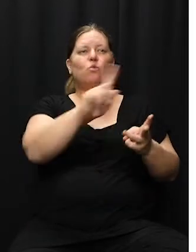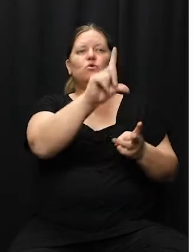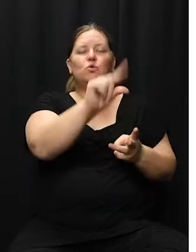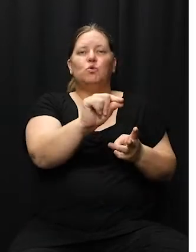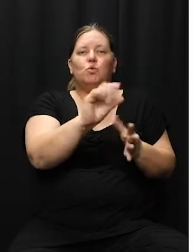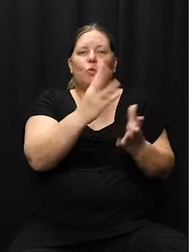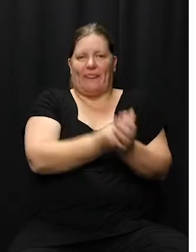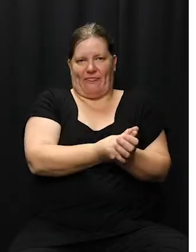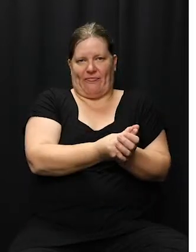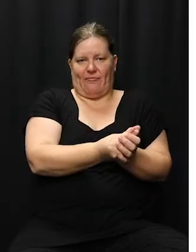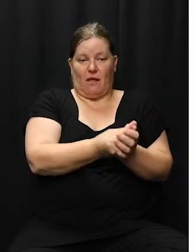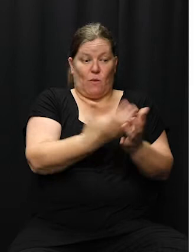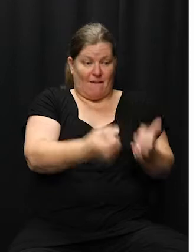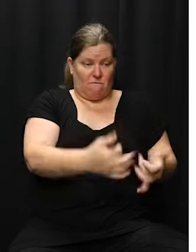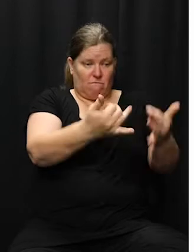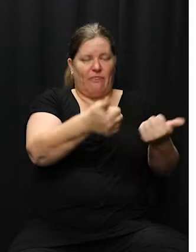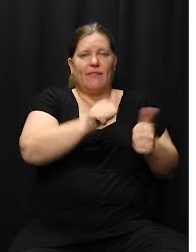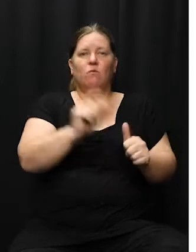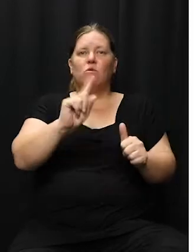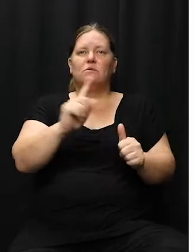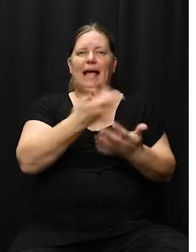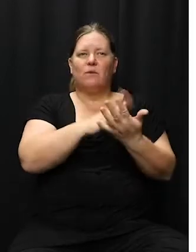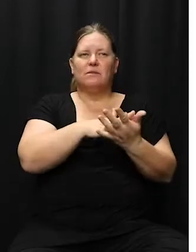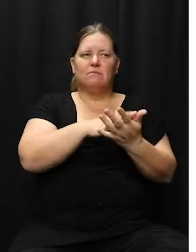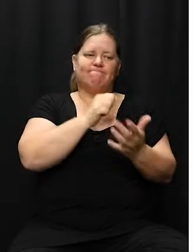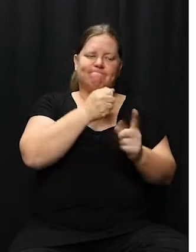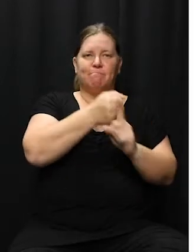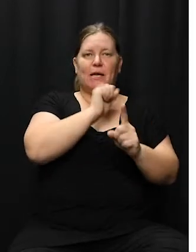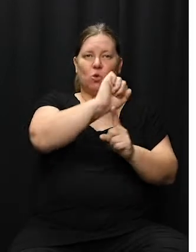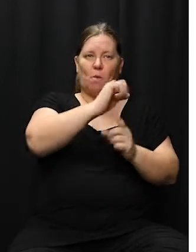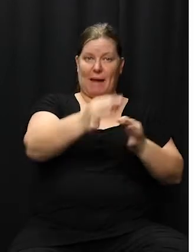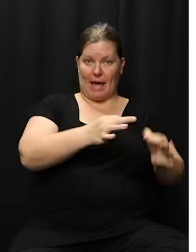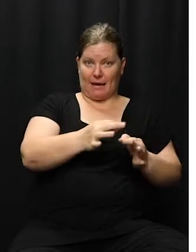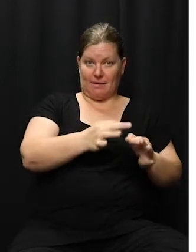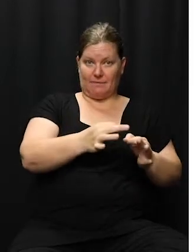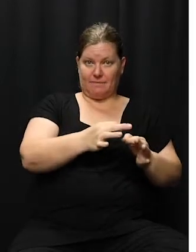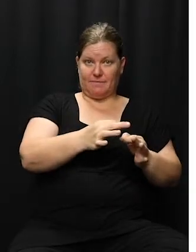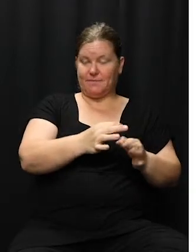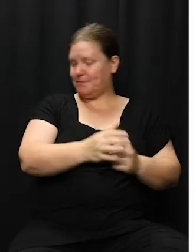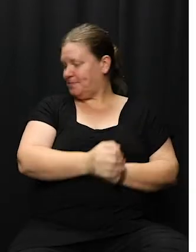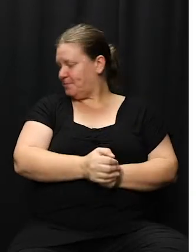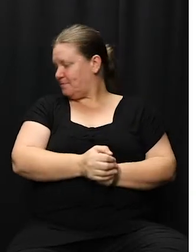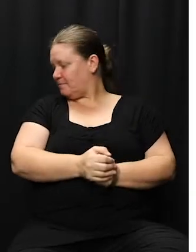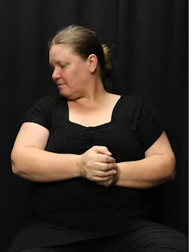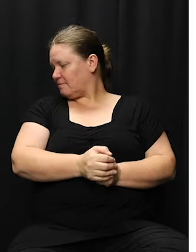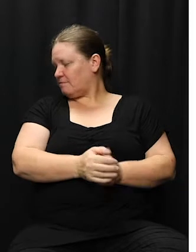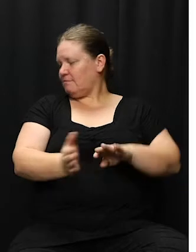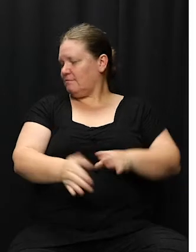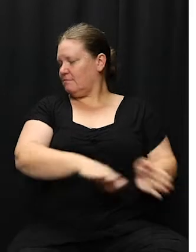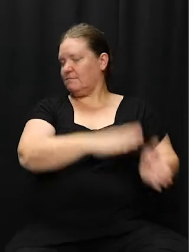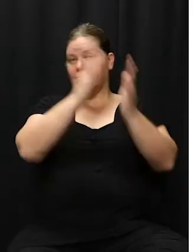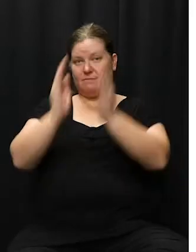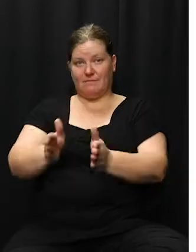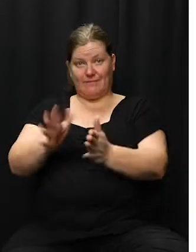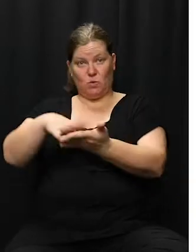have you collected data over time regularly? And also, what do you do with that information? Like, you've got the scores, great. What do you do? How does it impact on your planning?